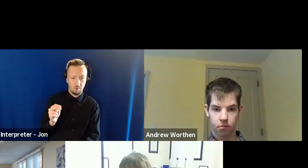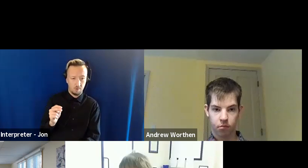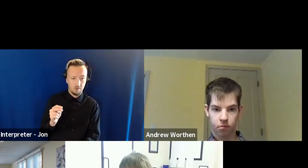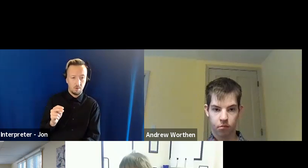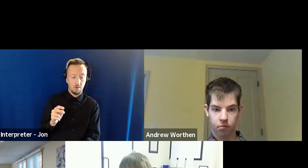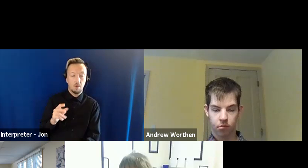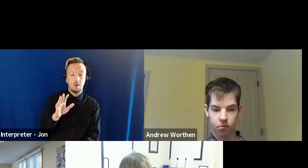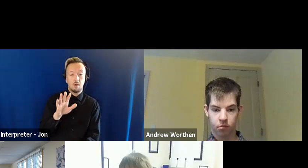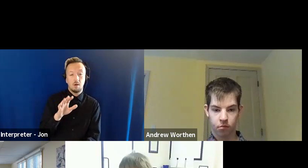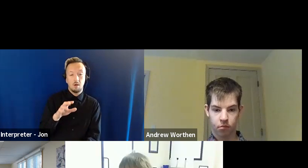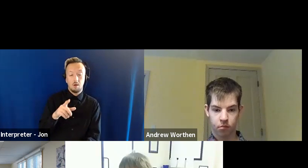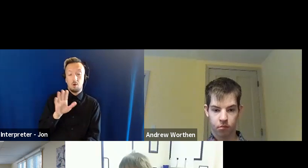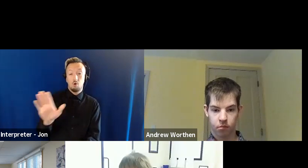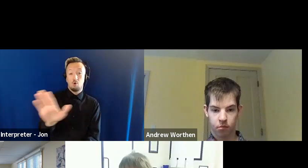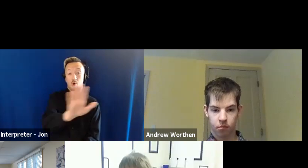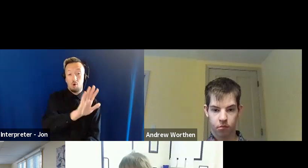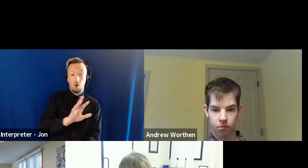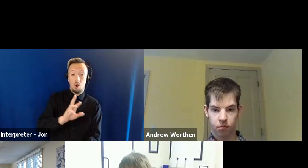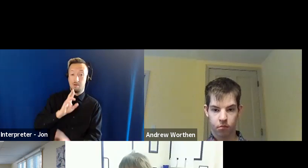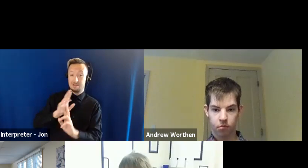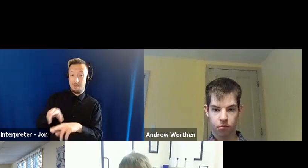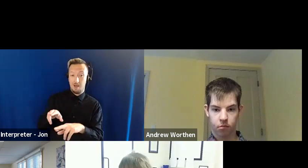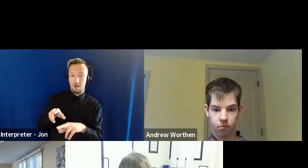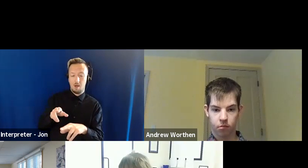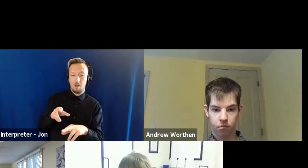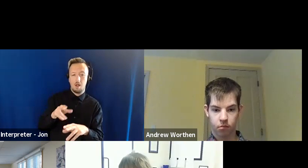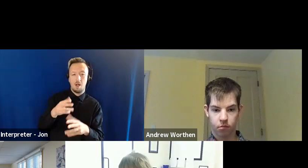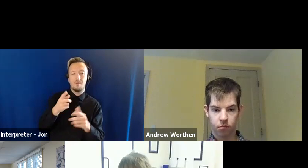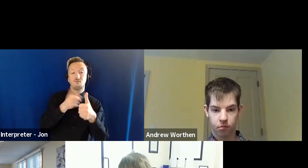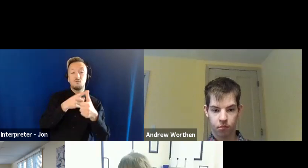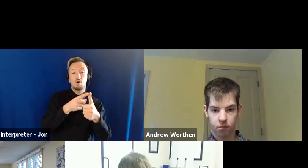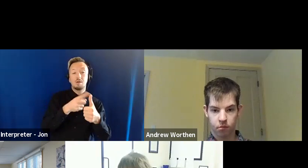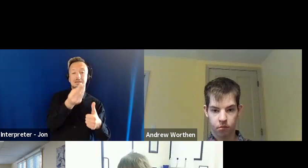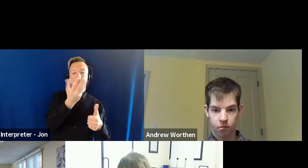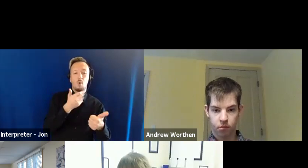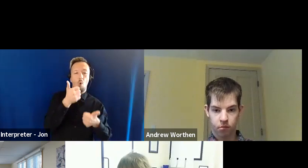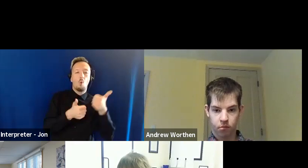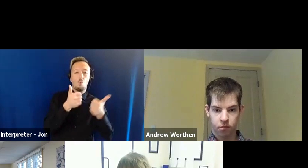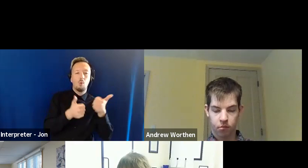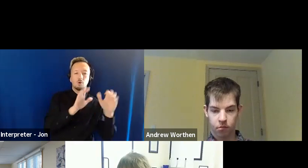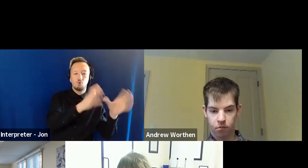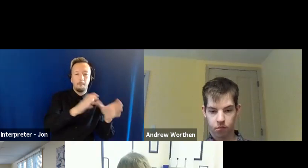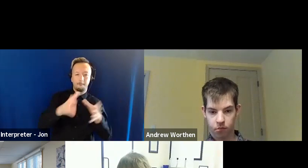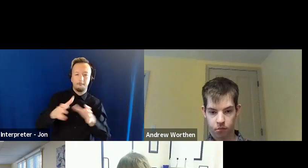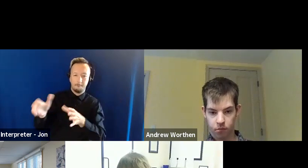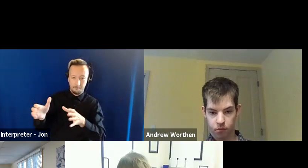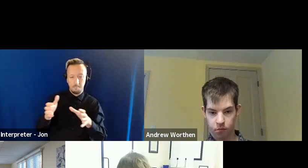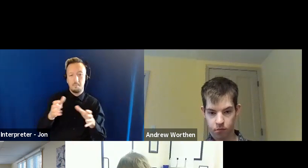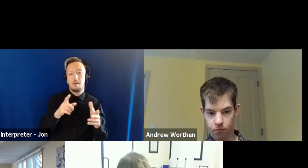So when you respond or comment, we want to know what generation you represent, and we'd love to hear